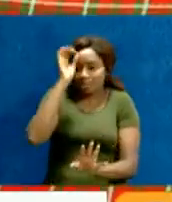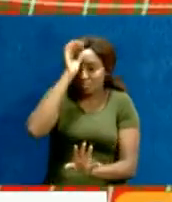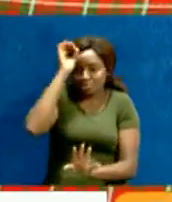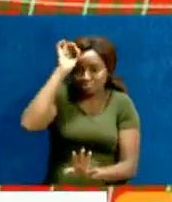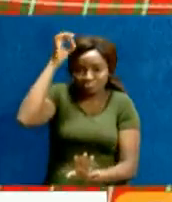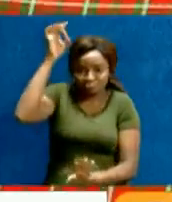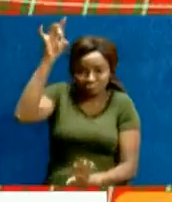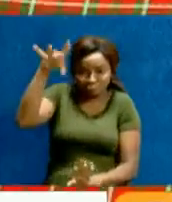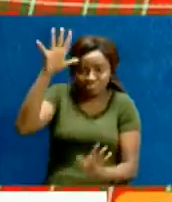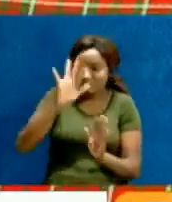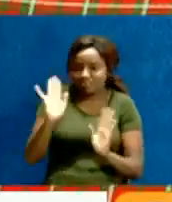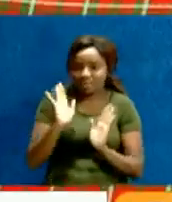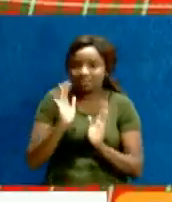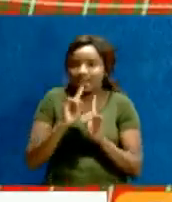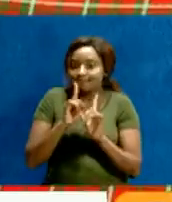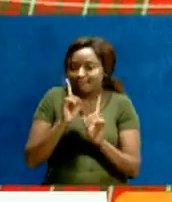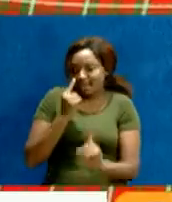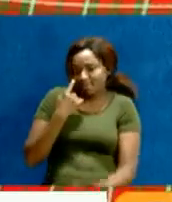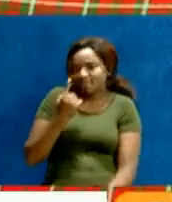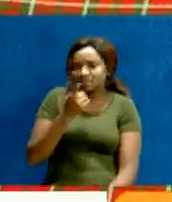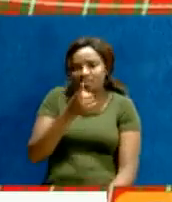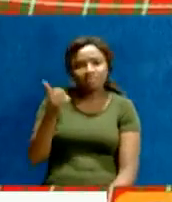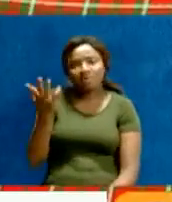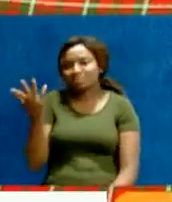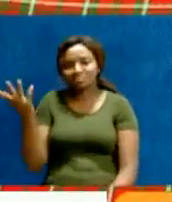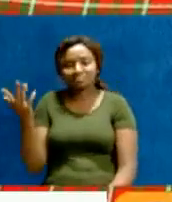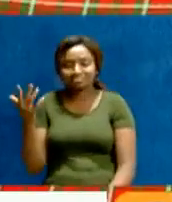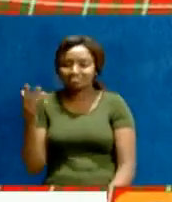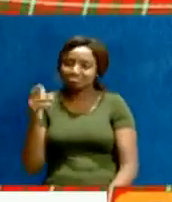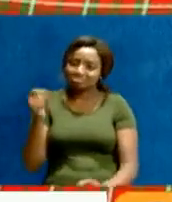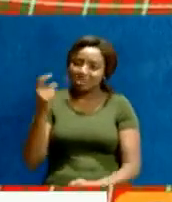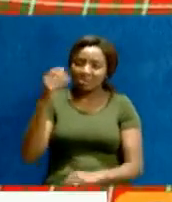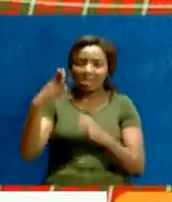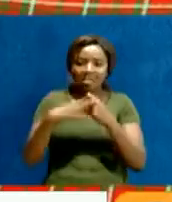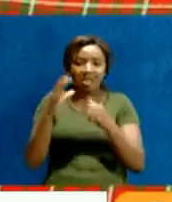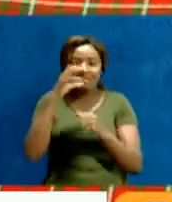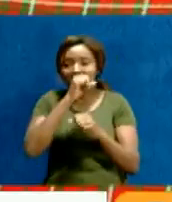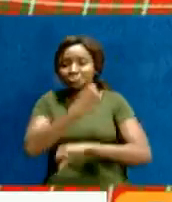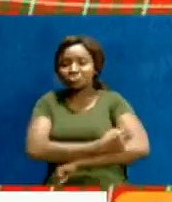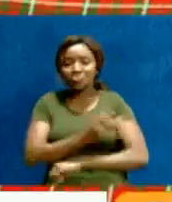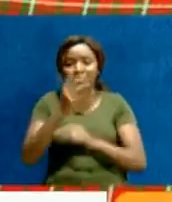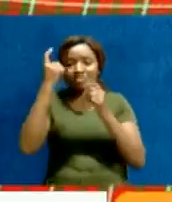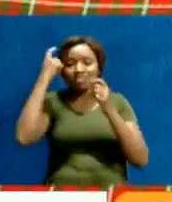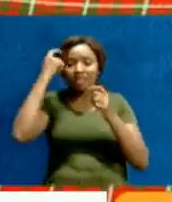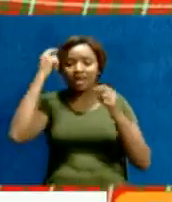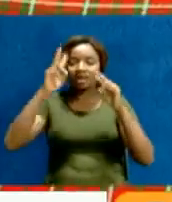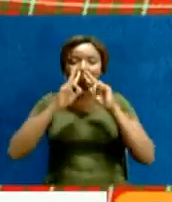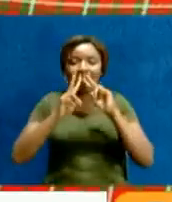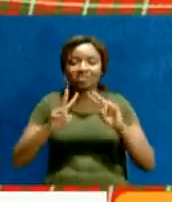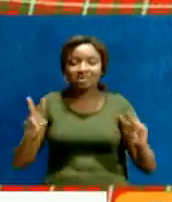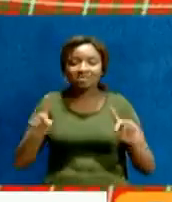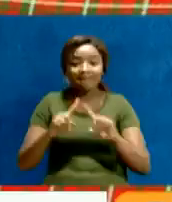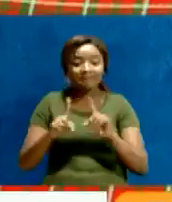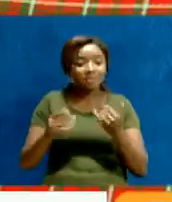on. They had peace of mind for the 9 months they were away from school. But children